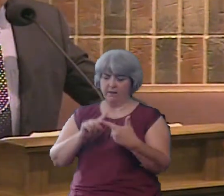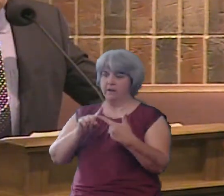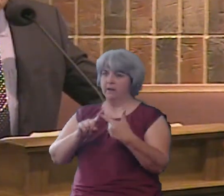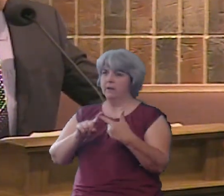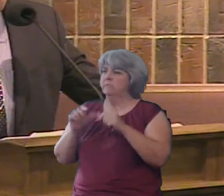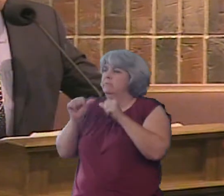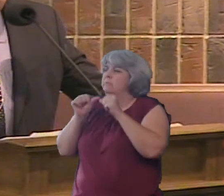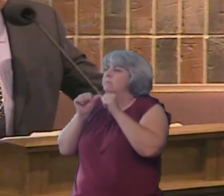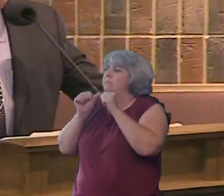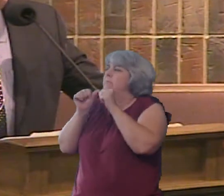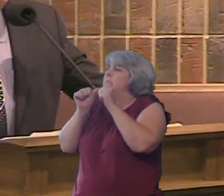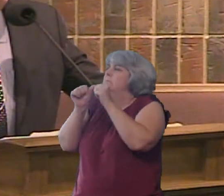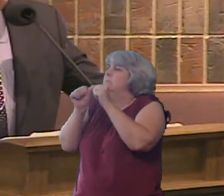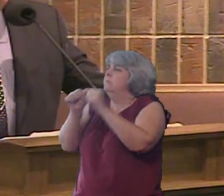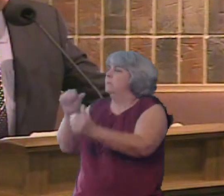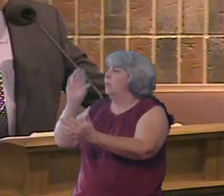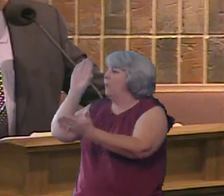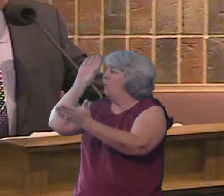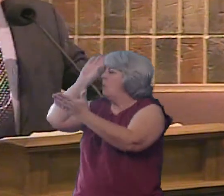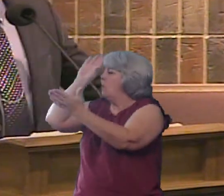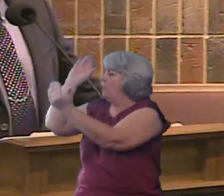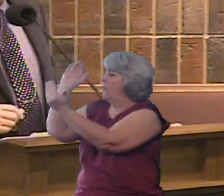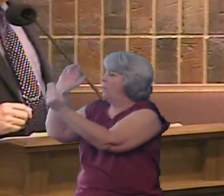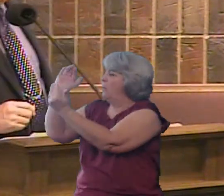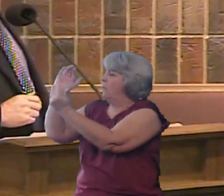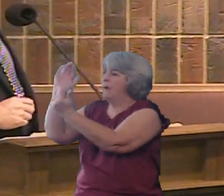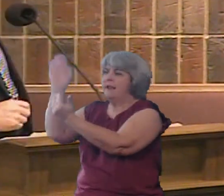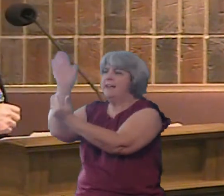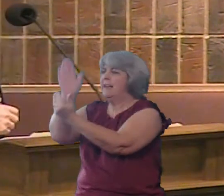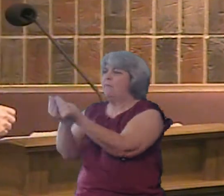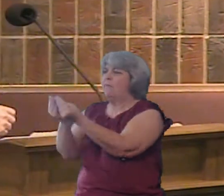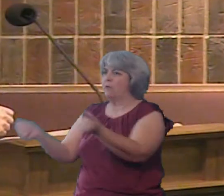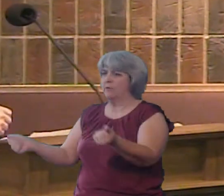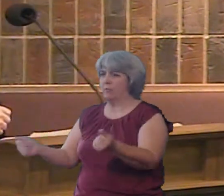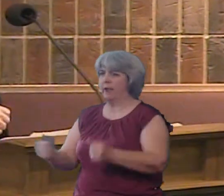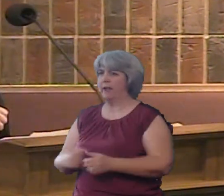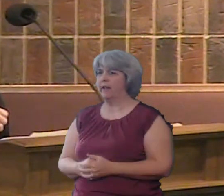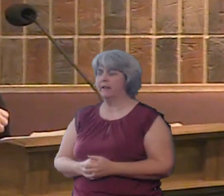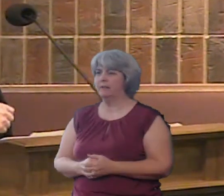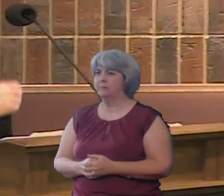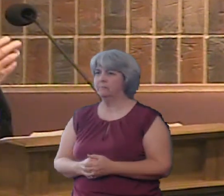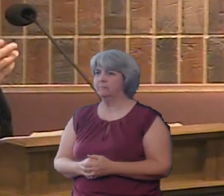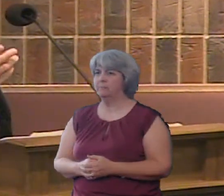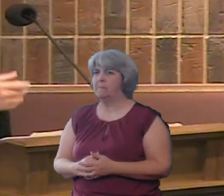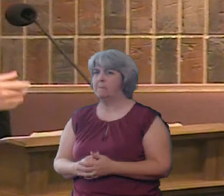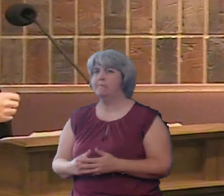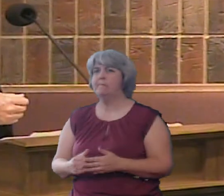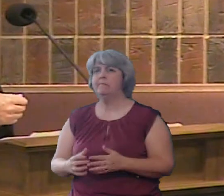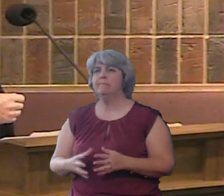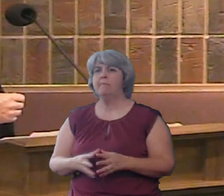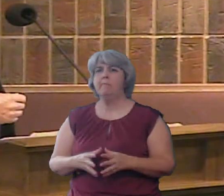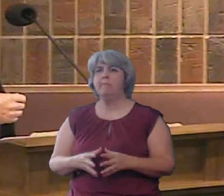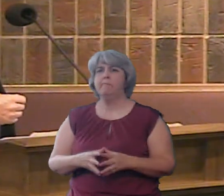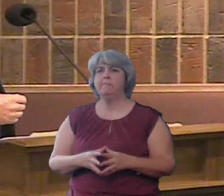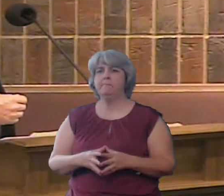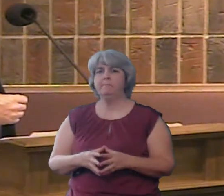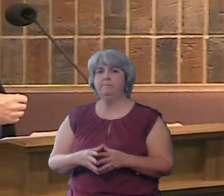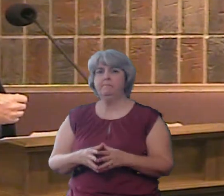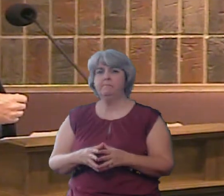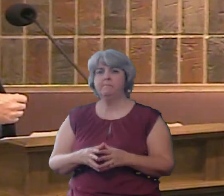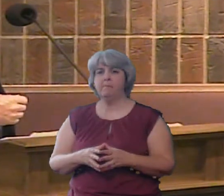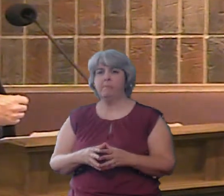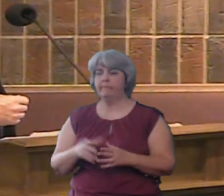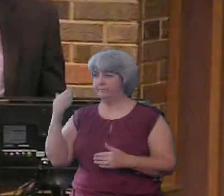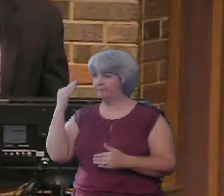an unquenchable hope. The brightest light is when there